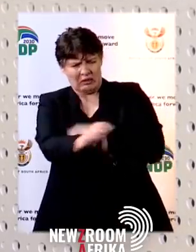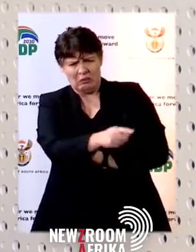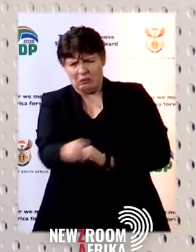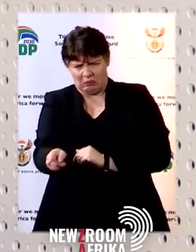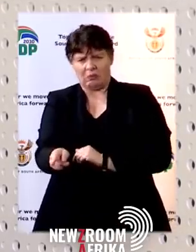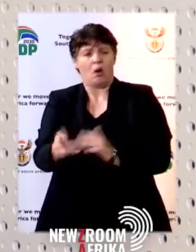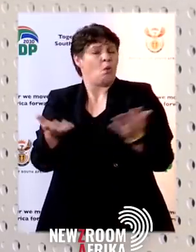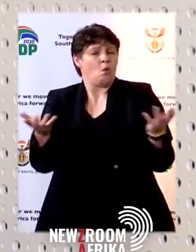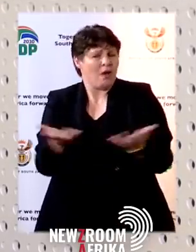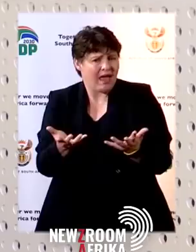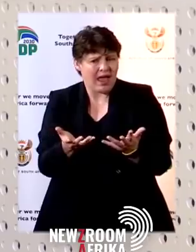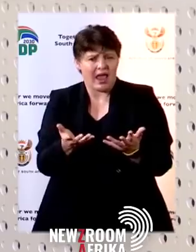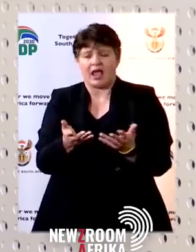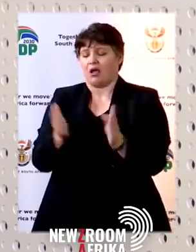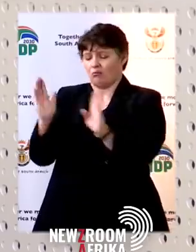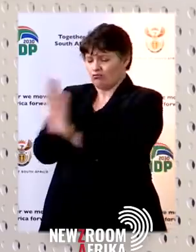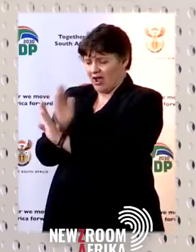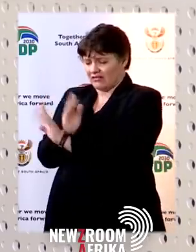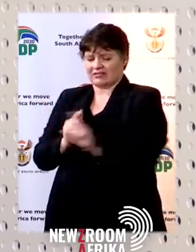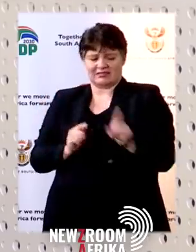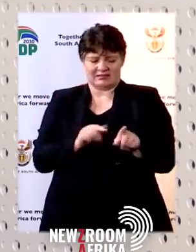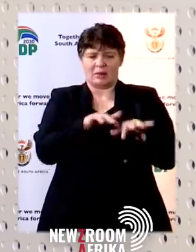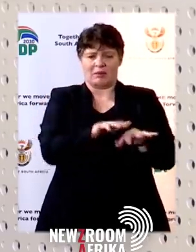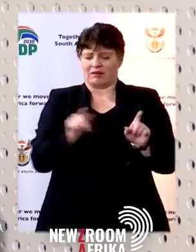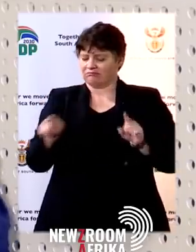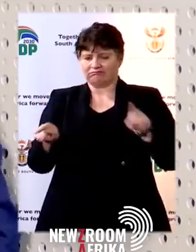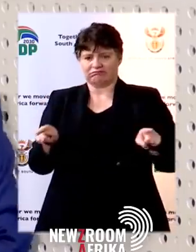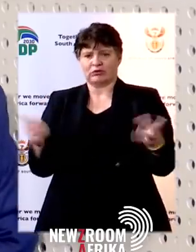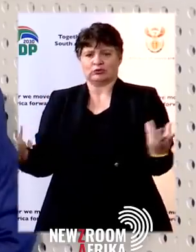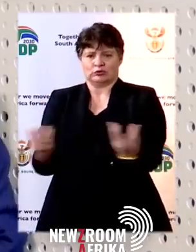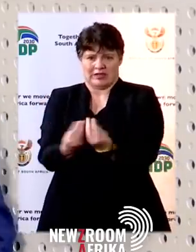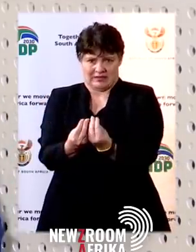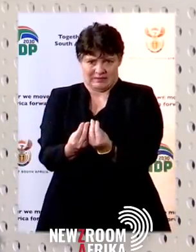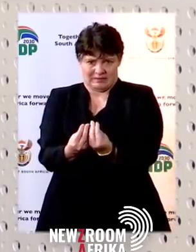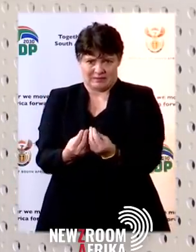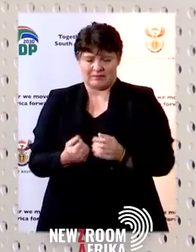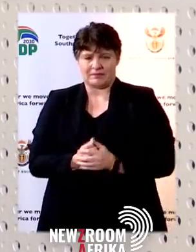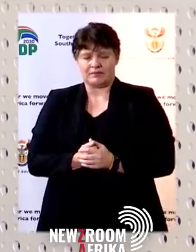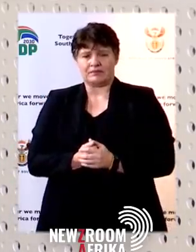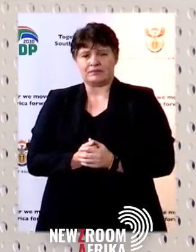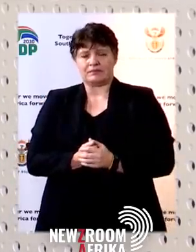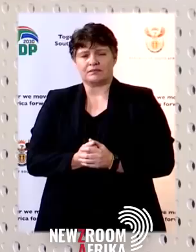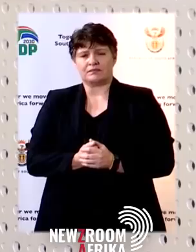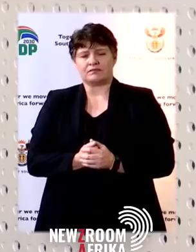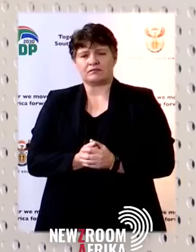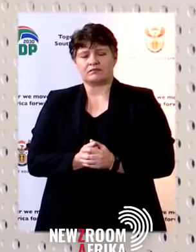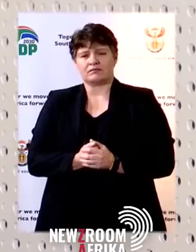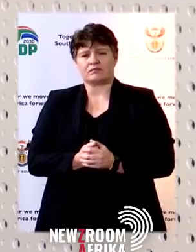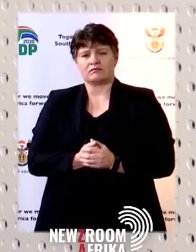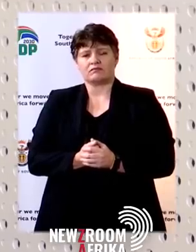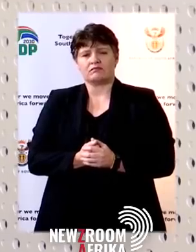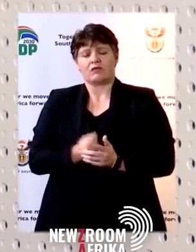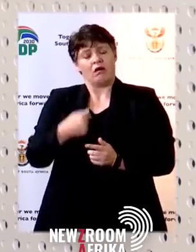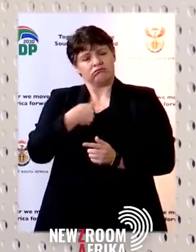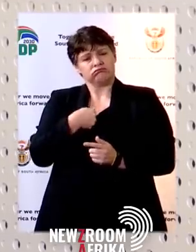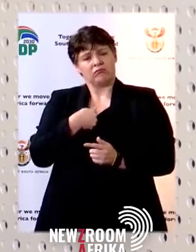the private and public sector. At this time of great need, our macroeconomic